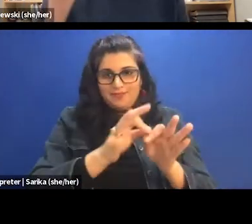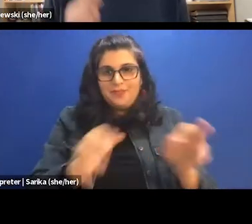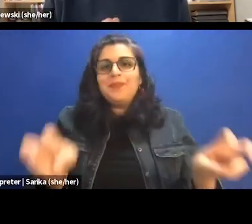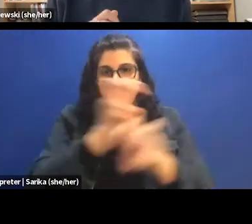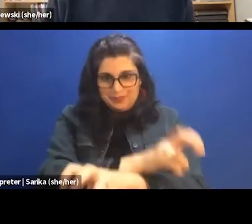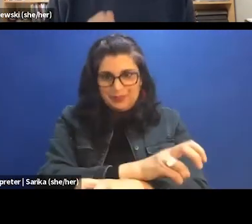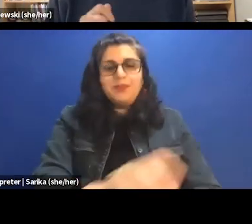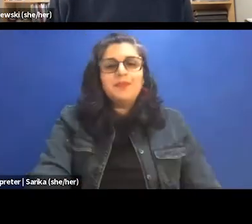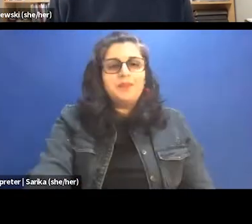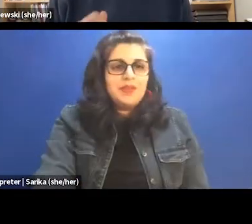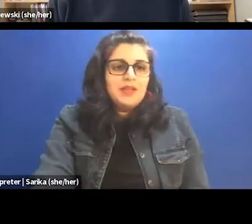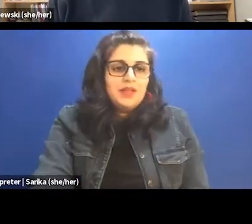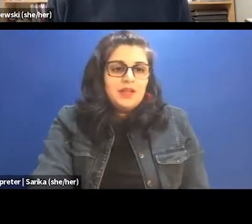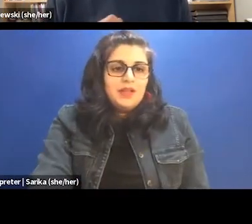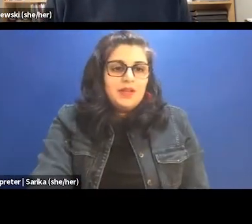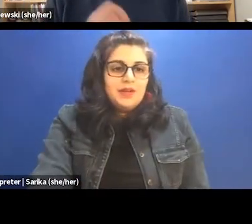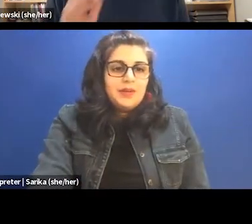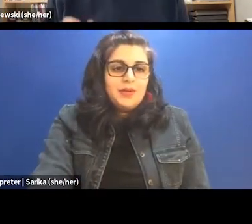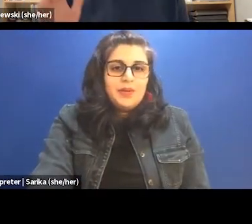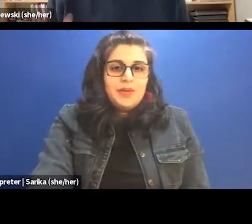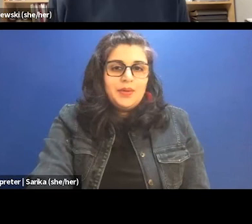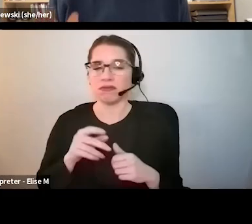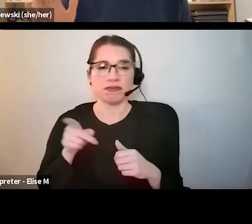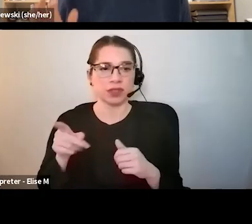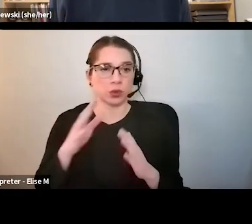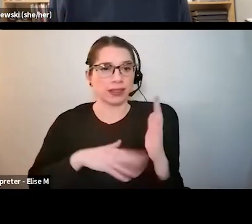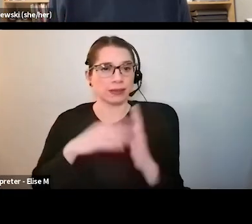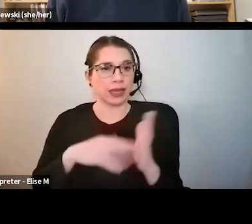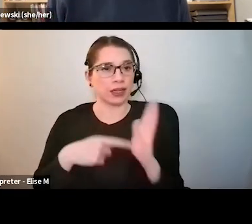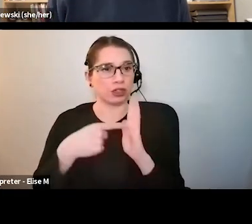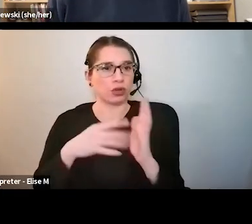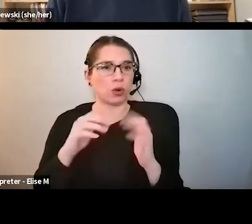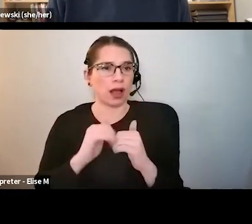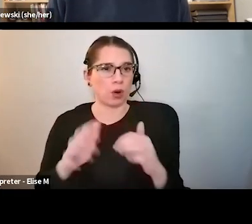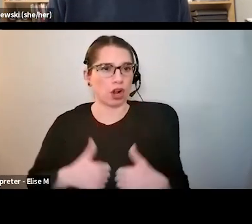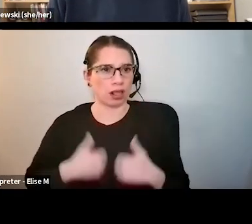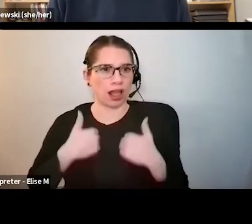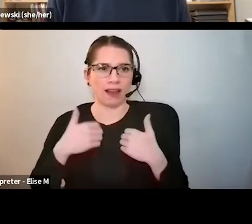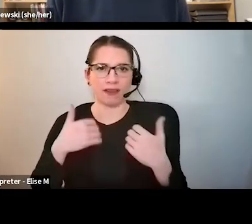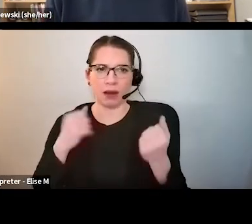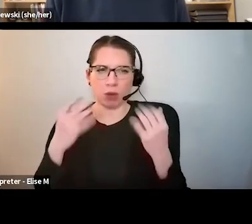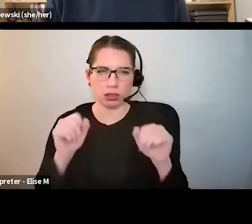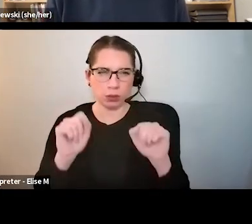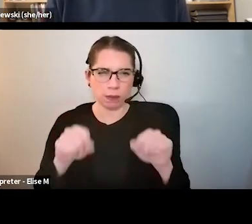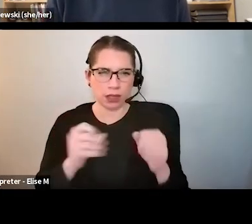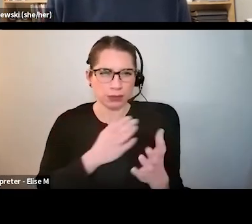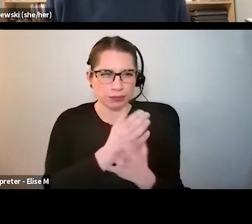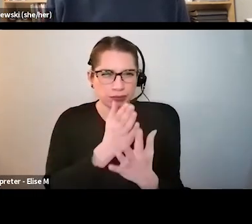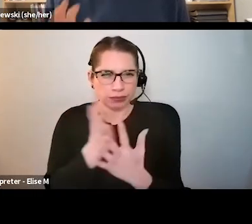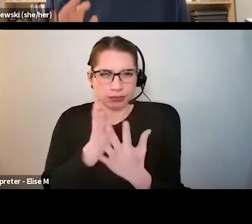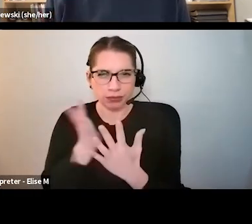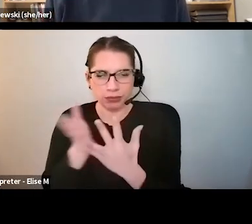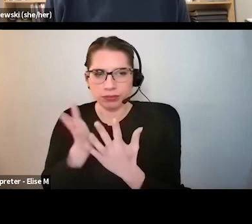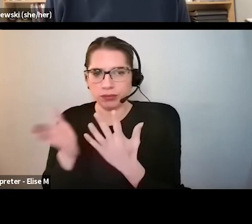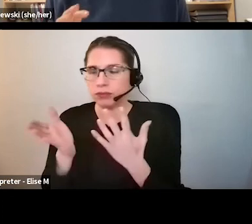think, especially reflect how her life held space for multiple possibilities. The the